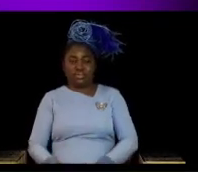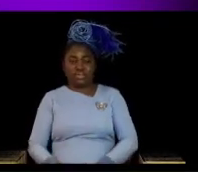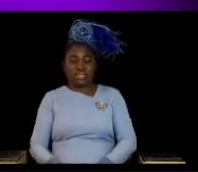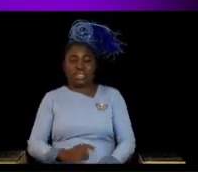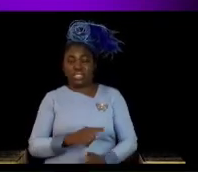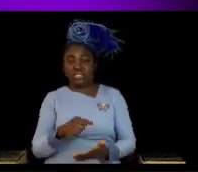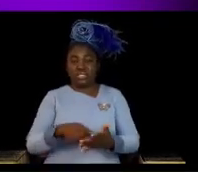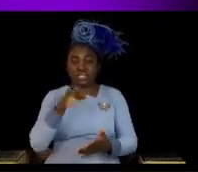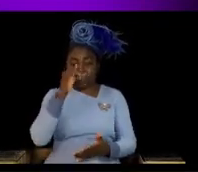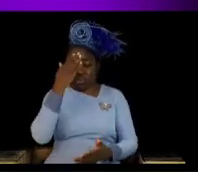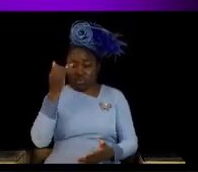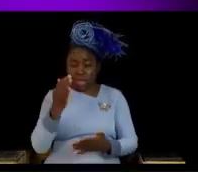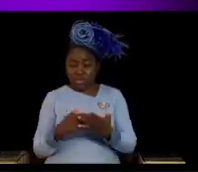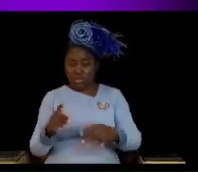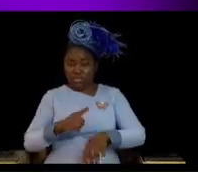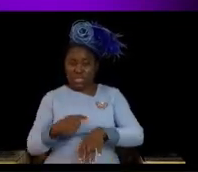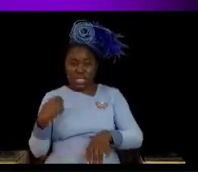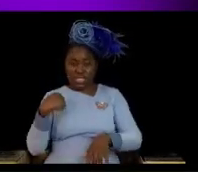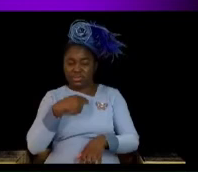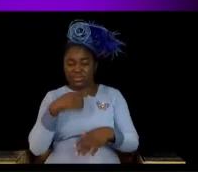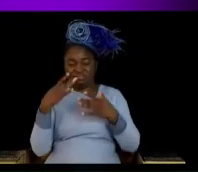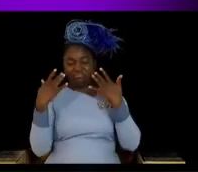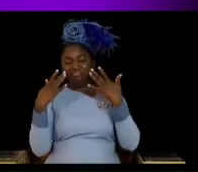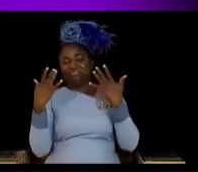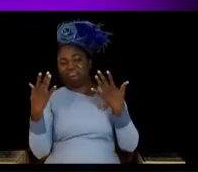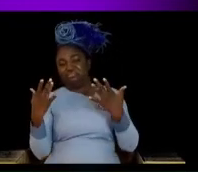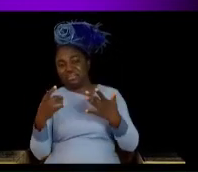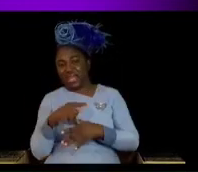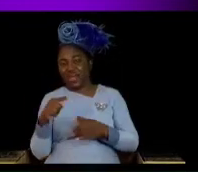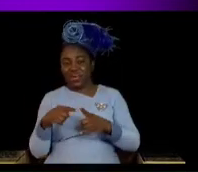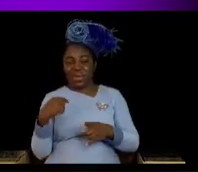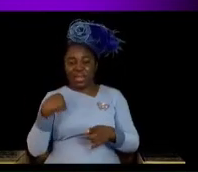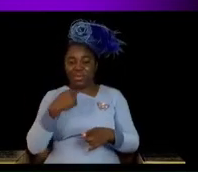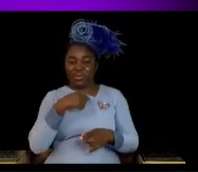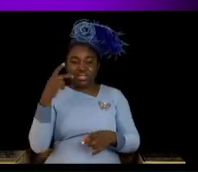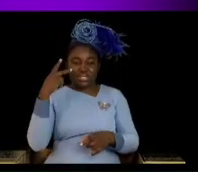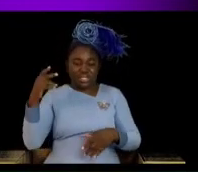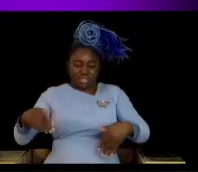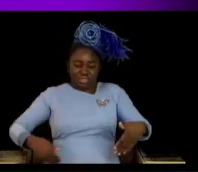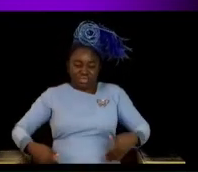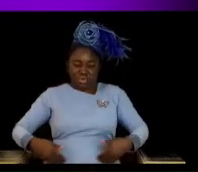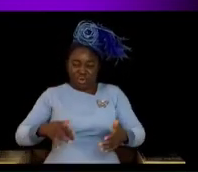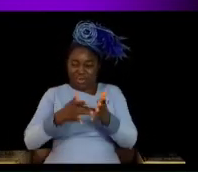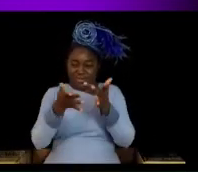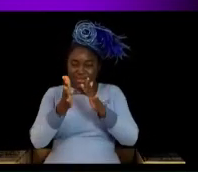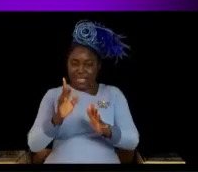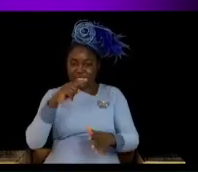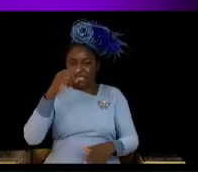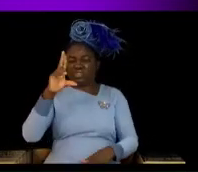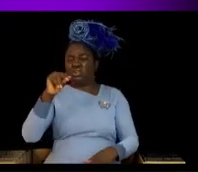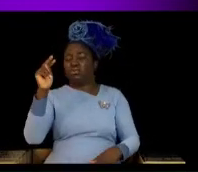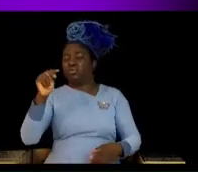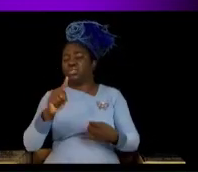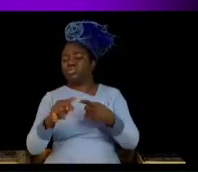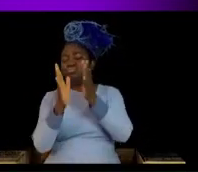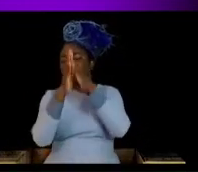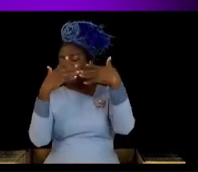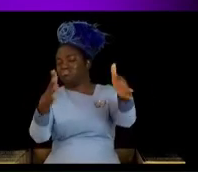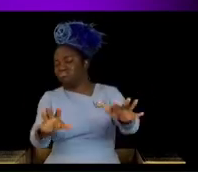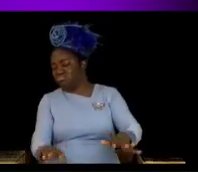we laugh. When we see young Christians saying there is no need to pray. There